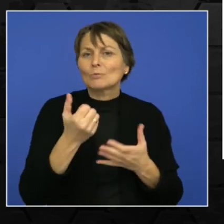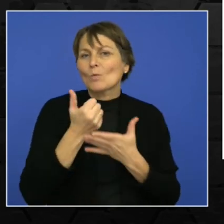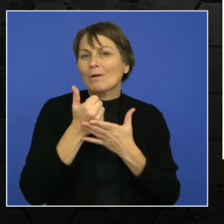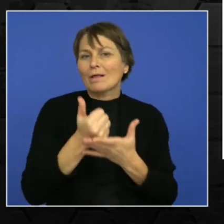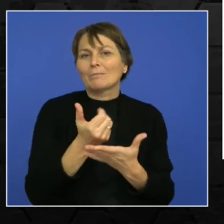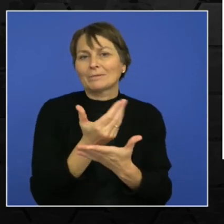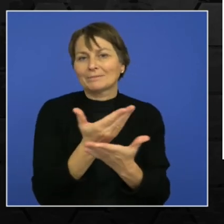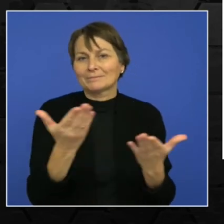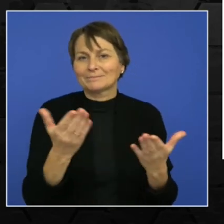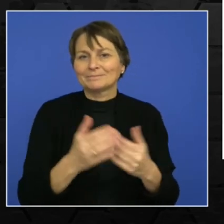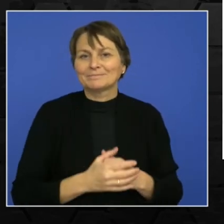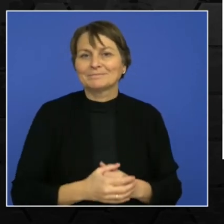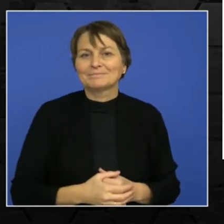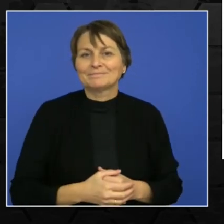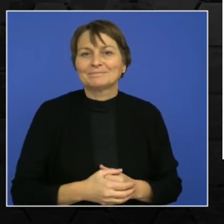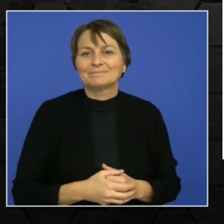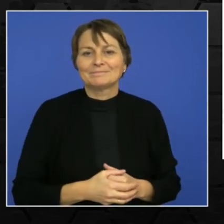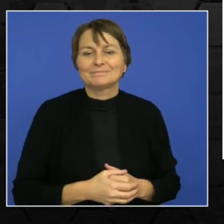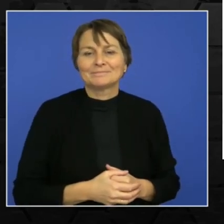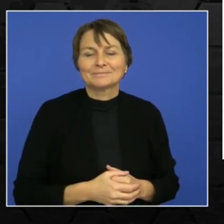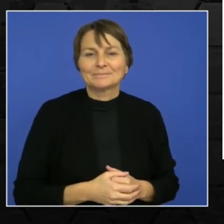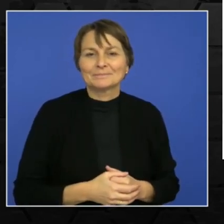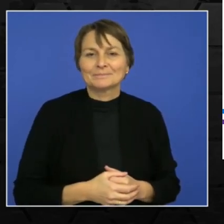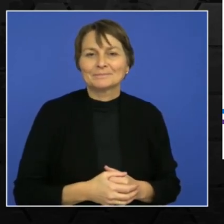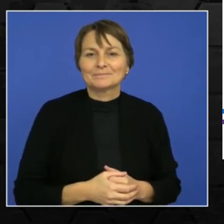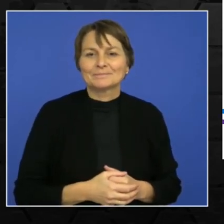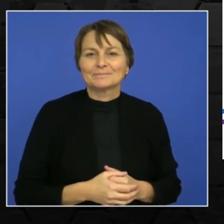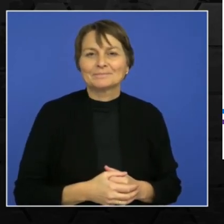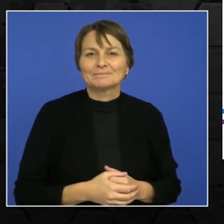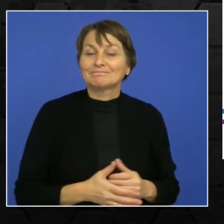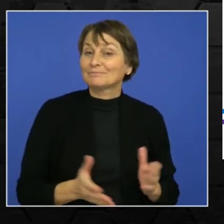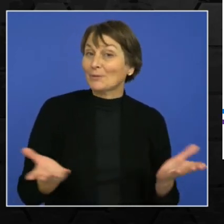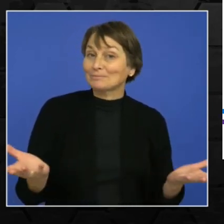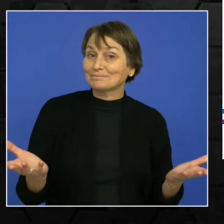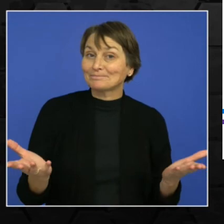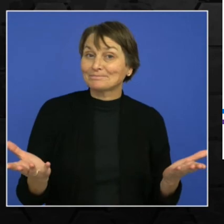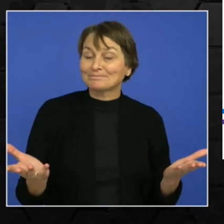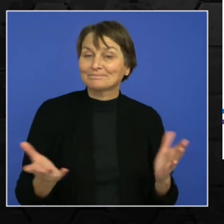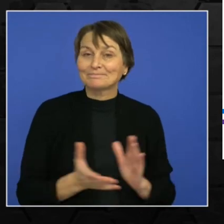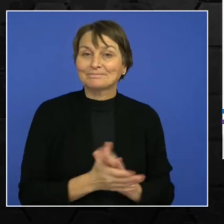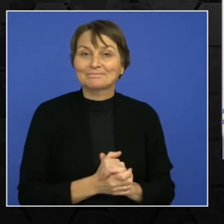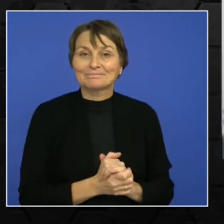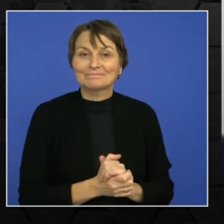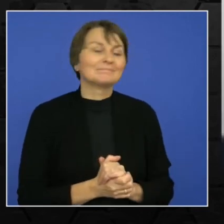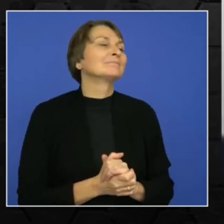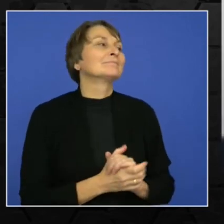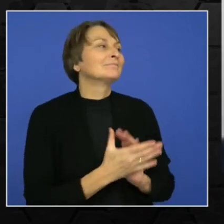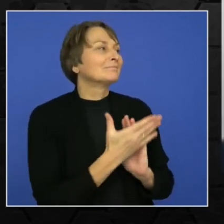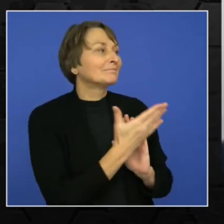in whatever way possible. So this is like the session for